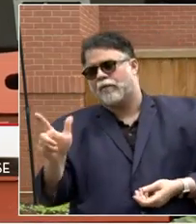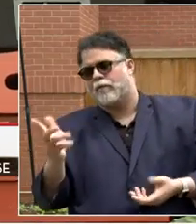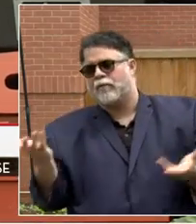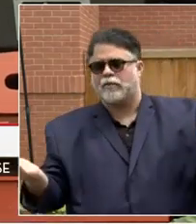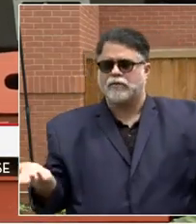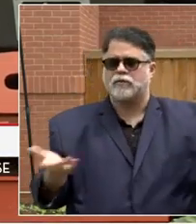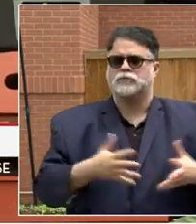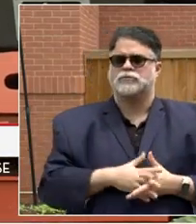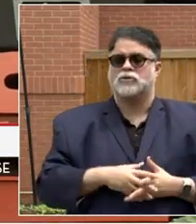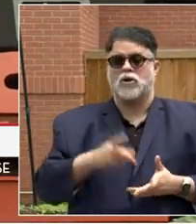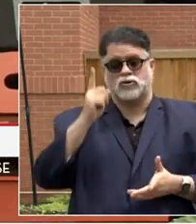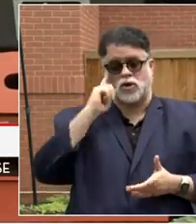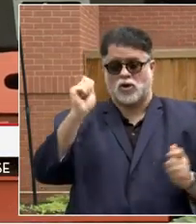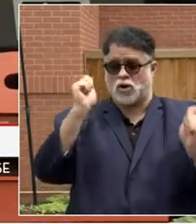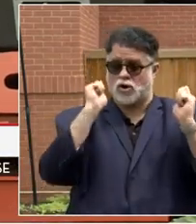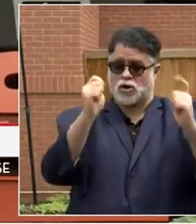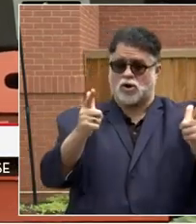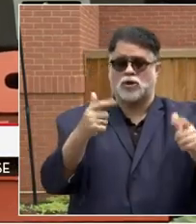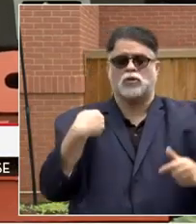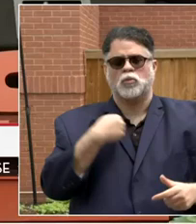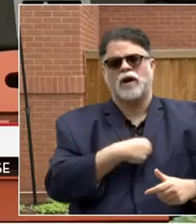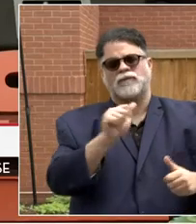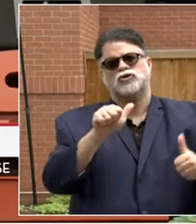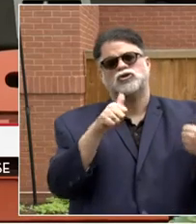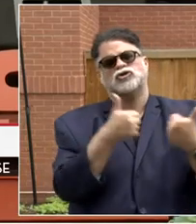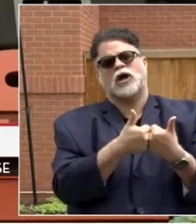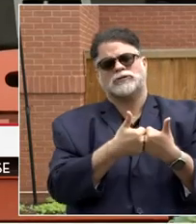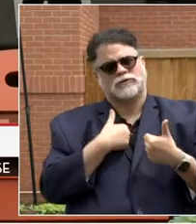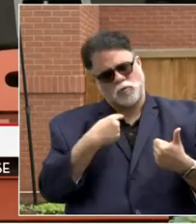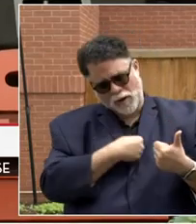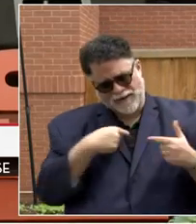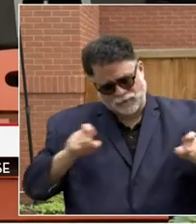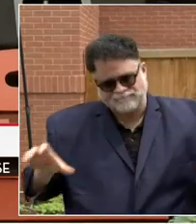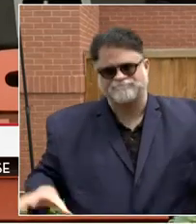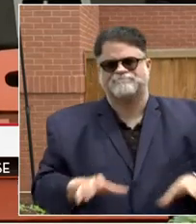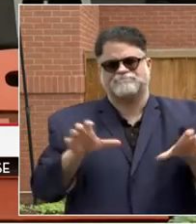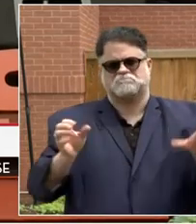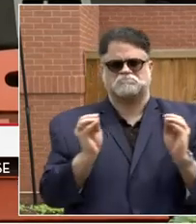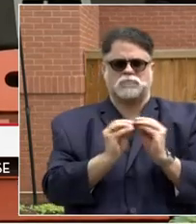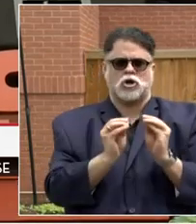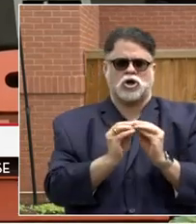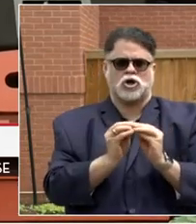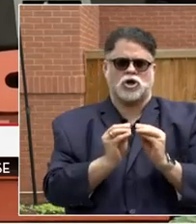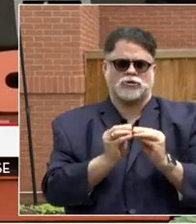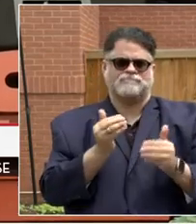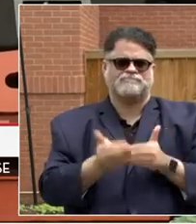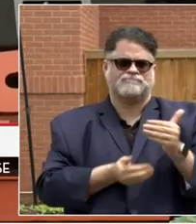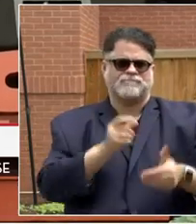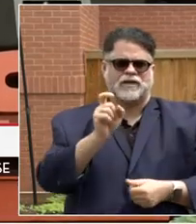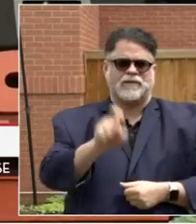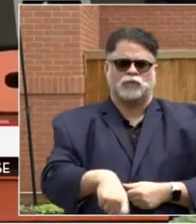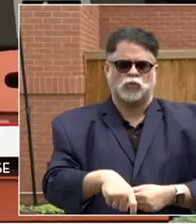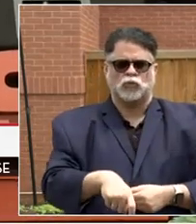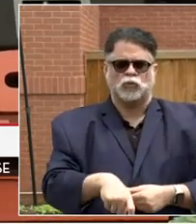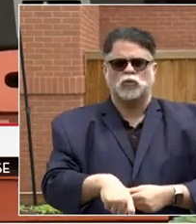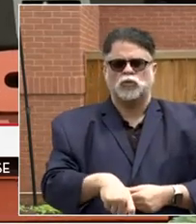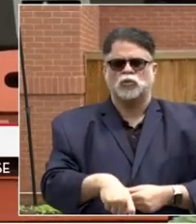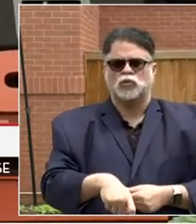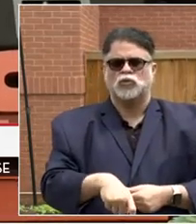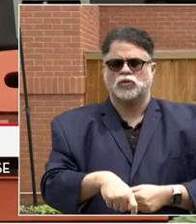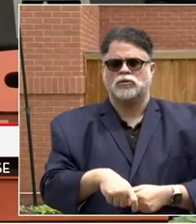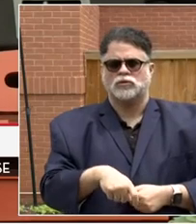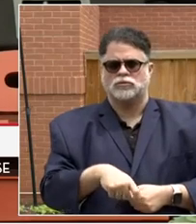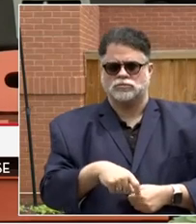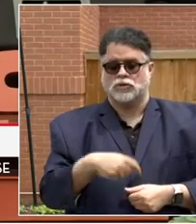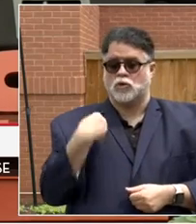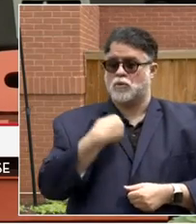be challenged to do more. All of us. And so that's with national coverage. I've sat